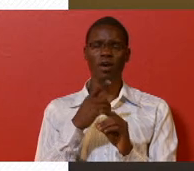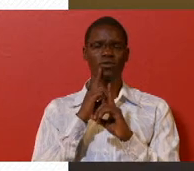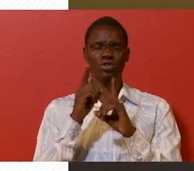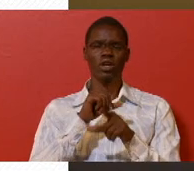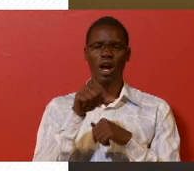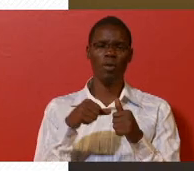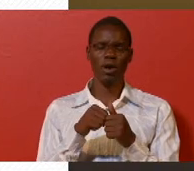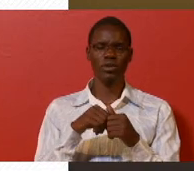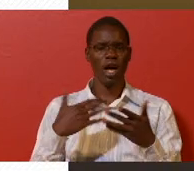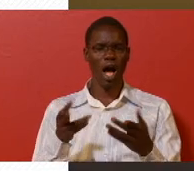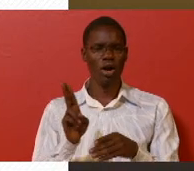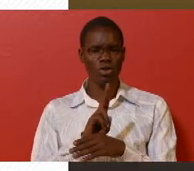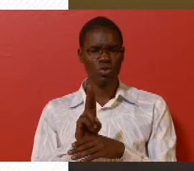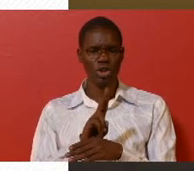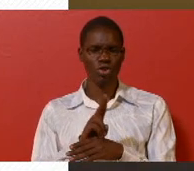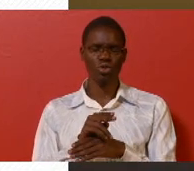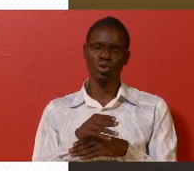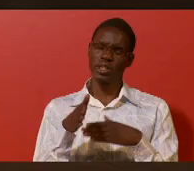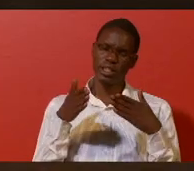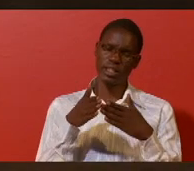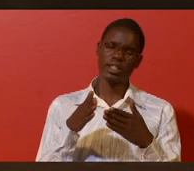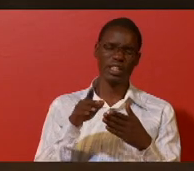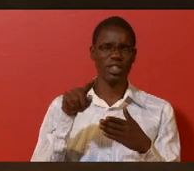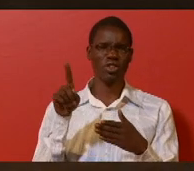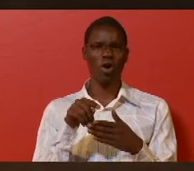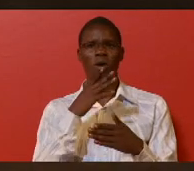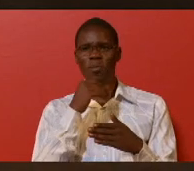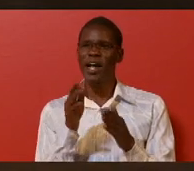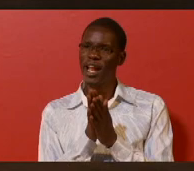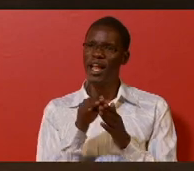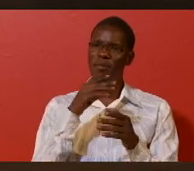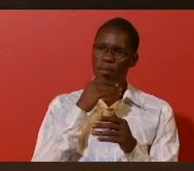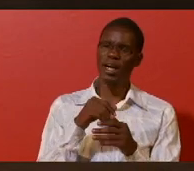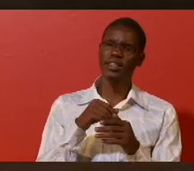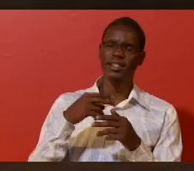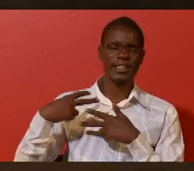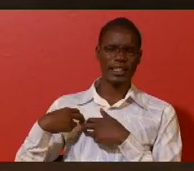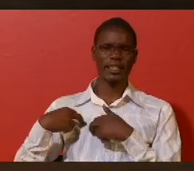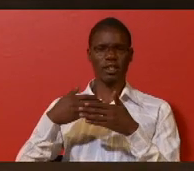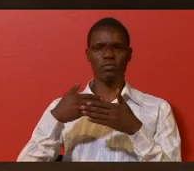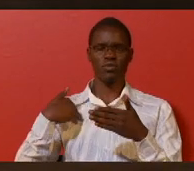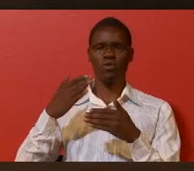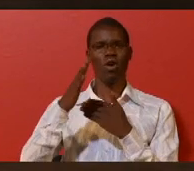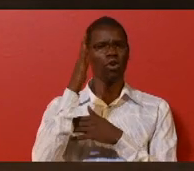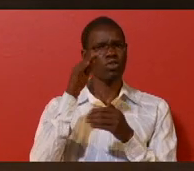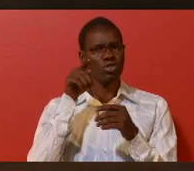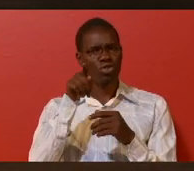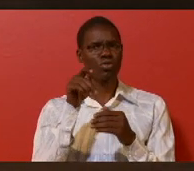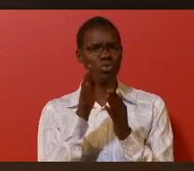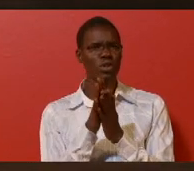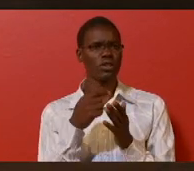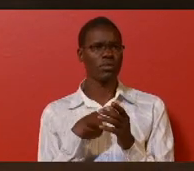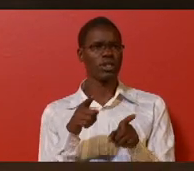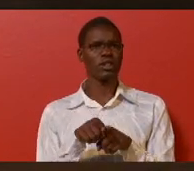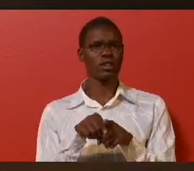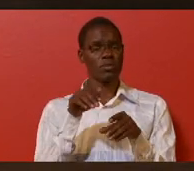about misuses of sexuality. We're talking about same-sex marriage, which is a sin before God. Are you with me? It's